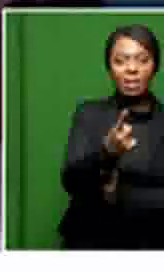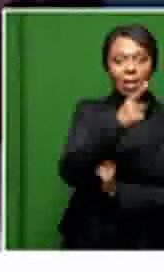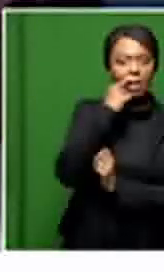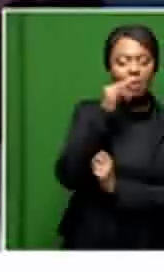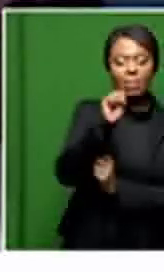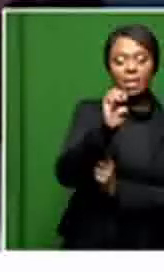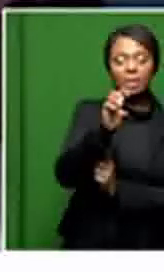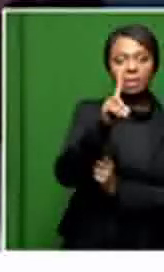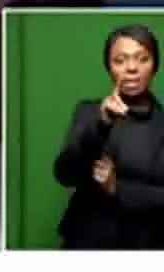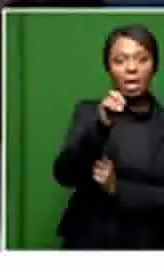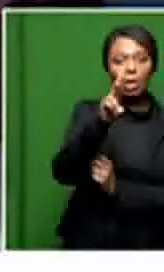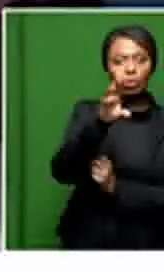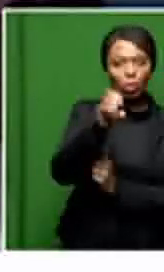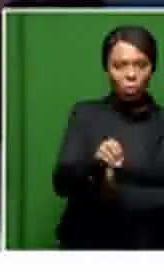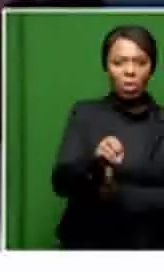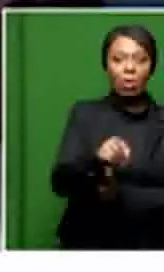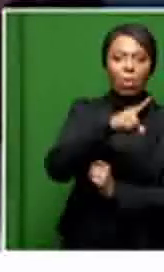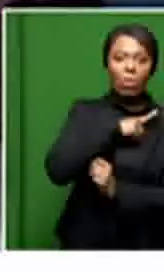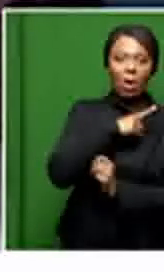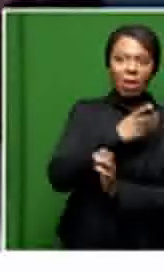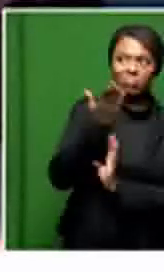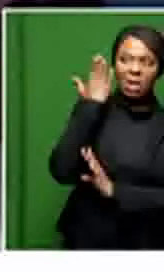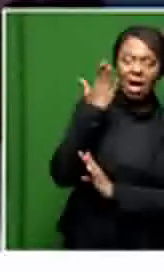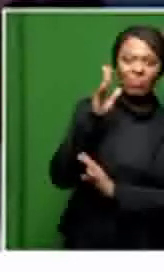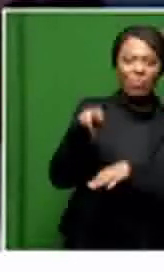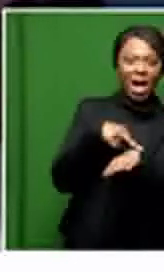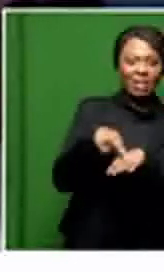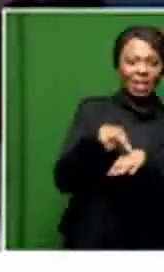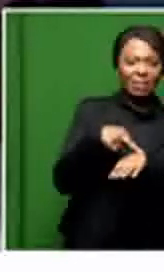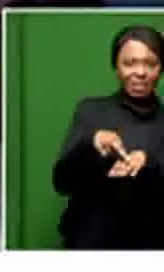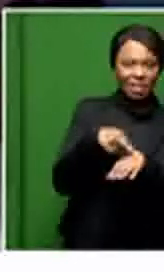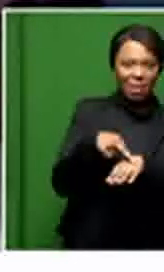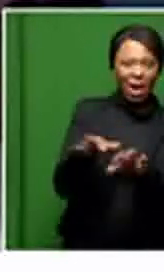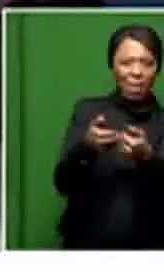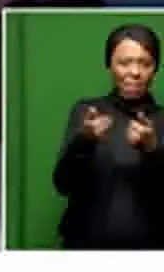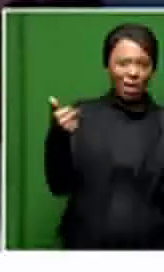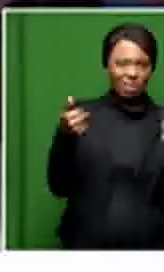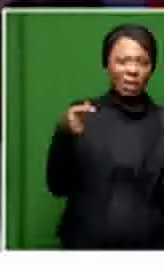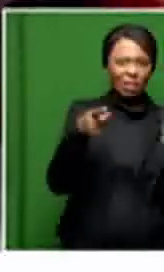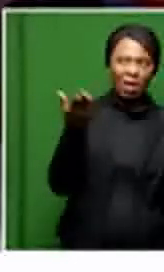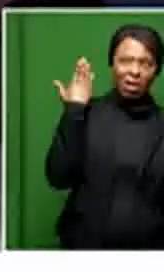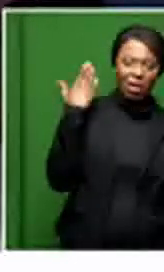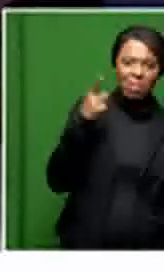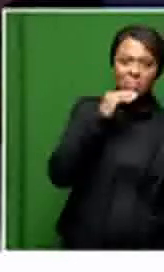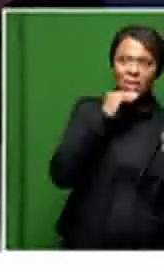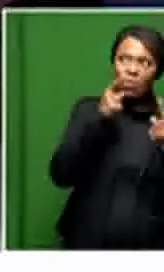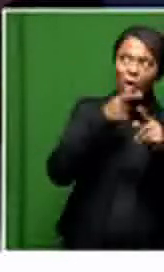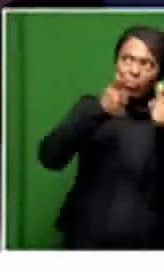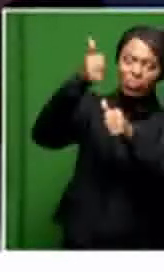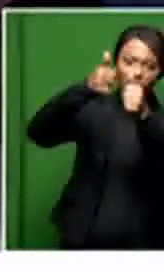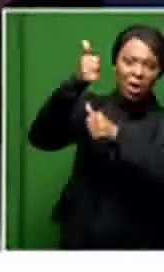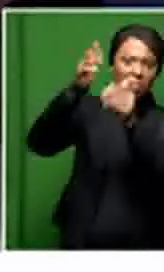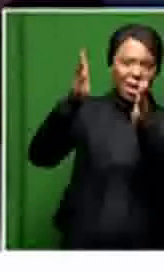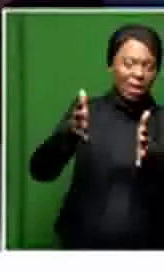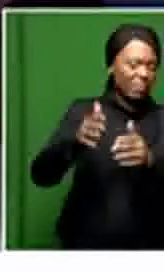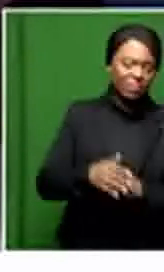have, this anti-racism in the belly of apartheid is not just comes from the top or through